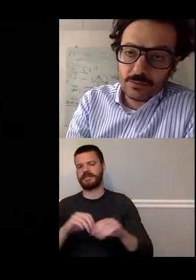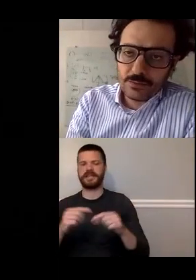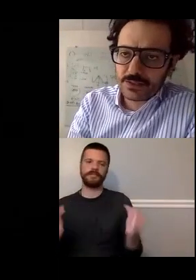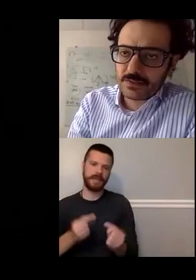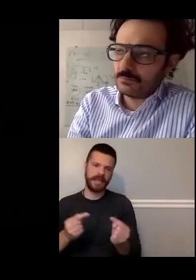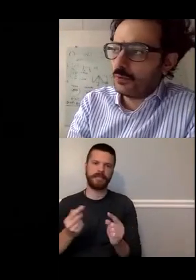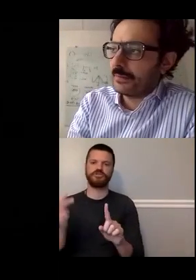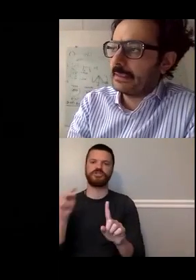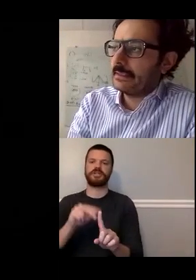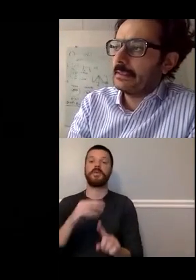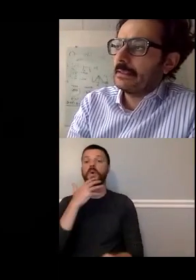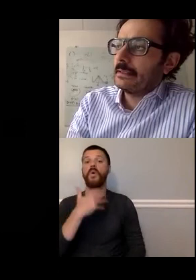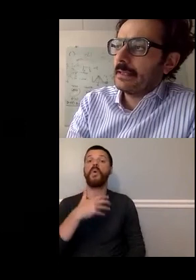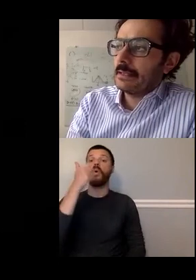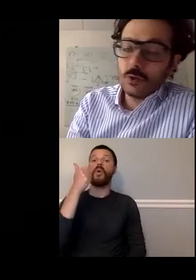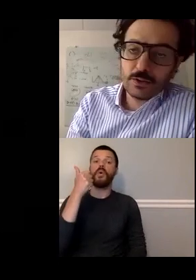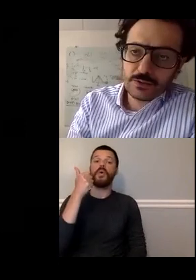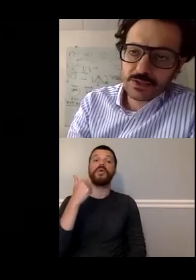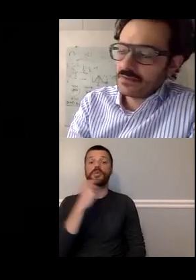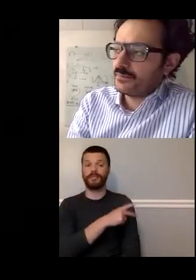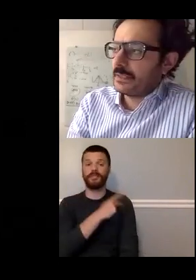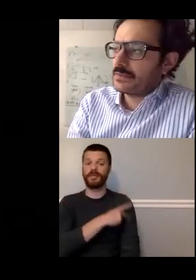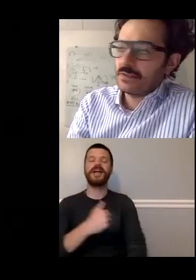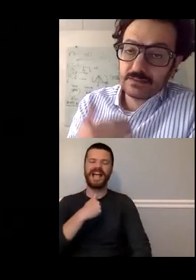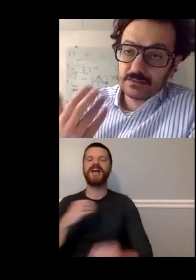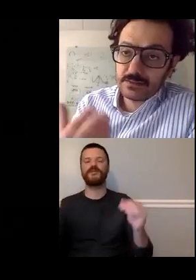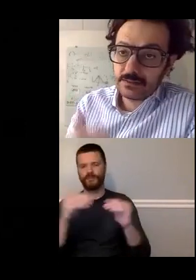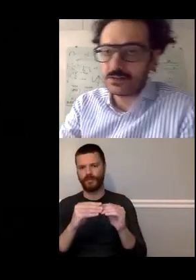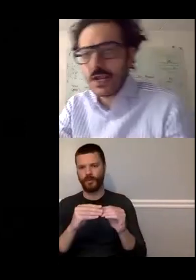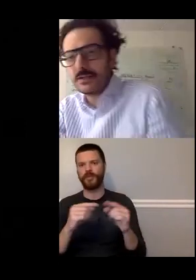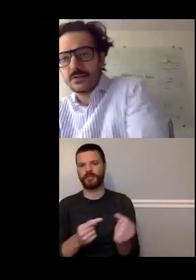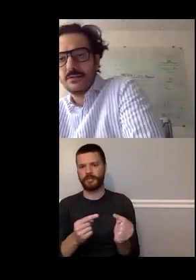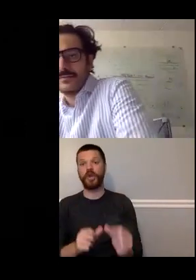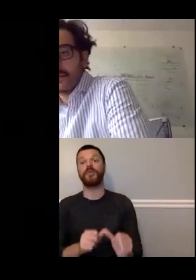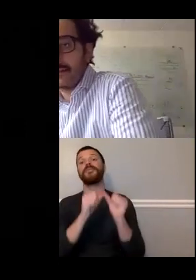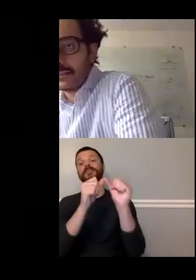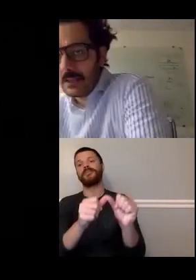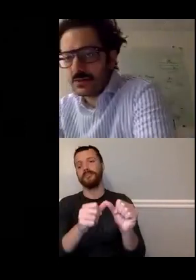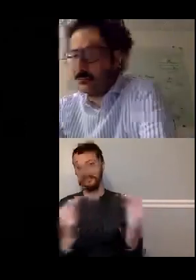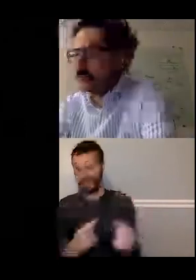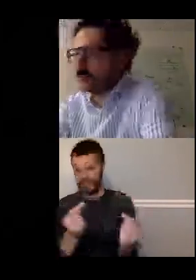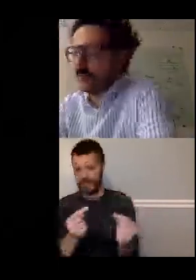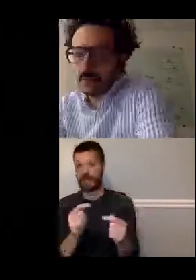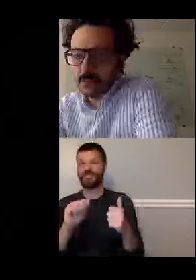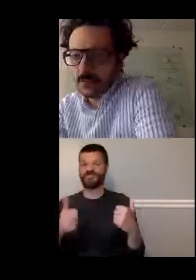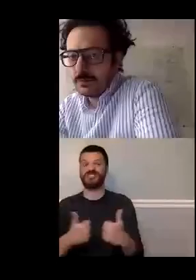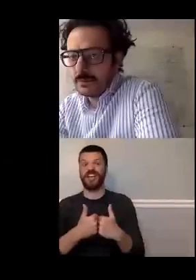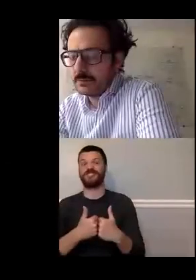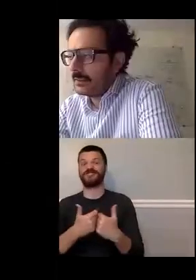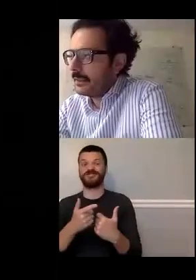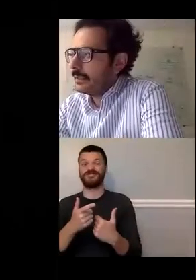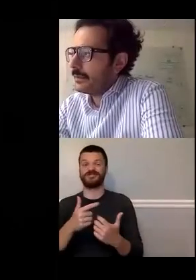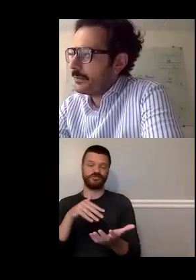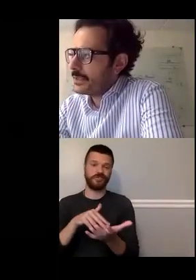the older patients had more pain. They had longer durations of pain. So this is the challenge of studying actually and comparing older